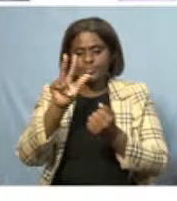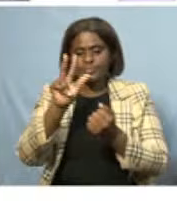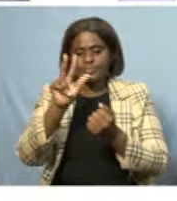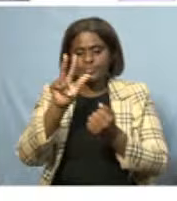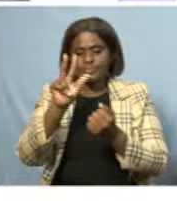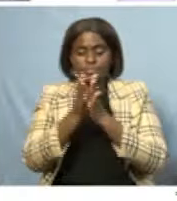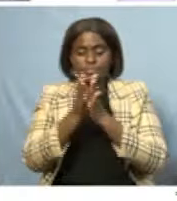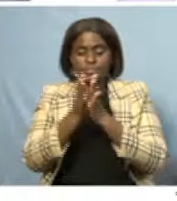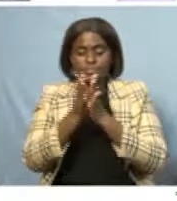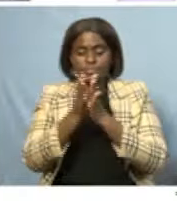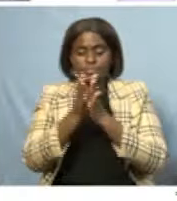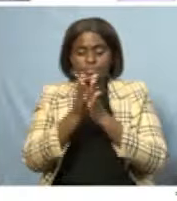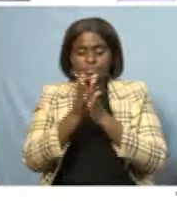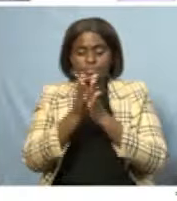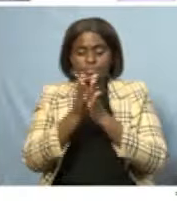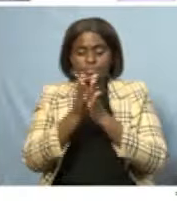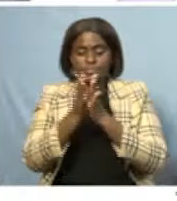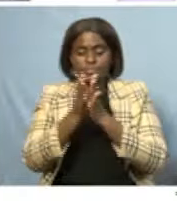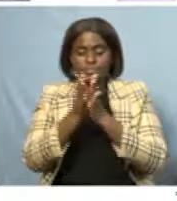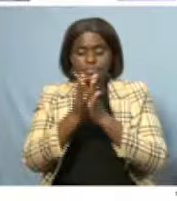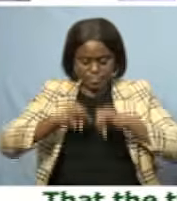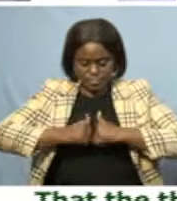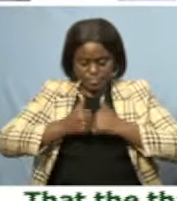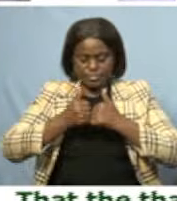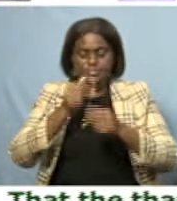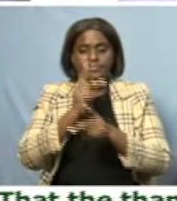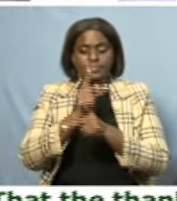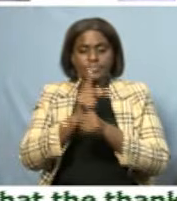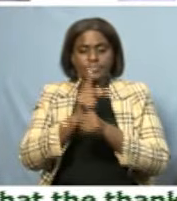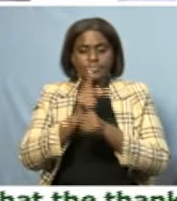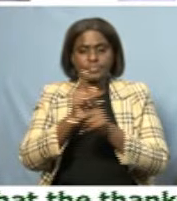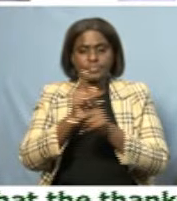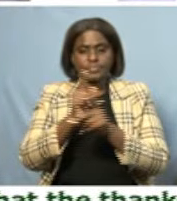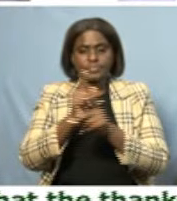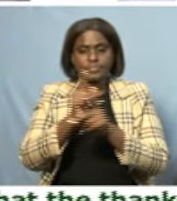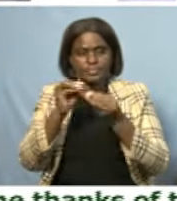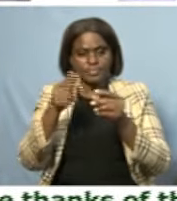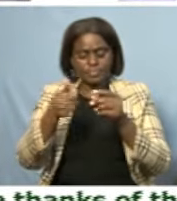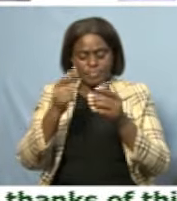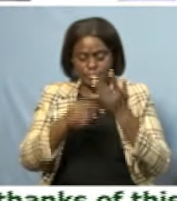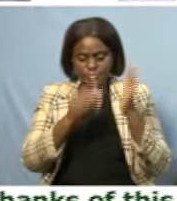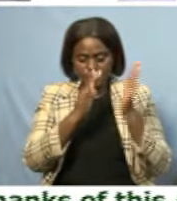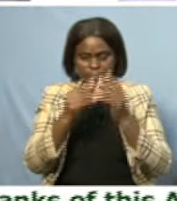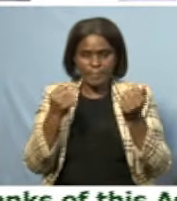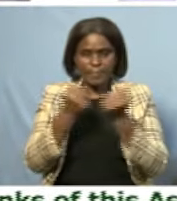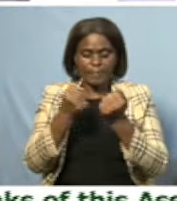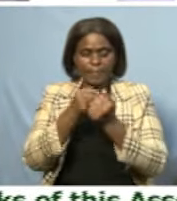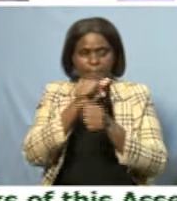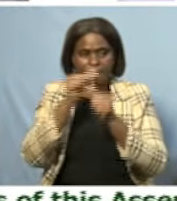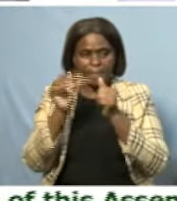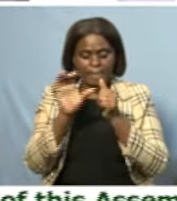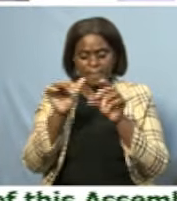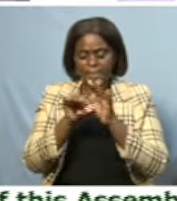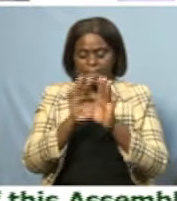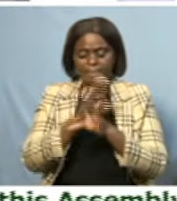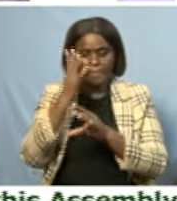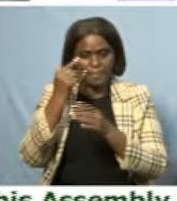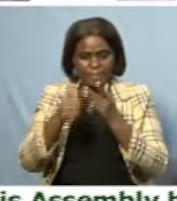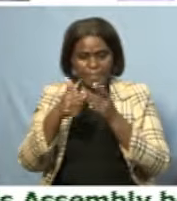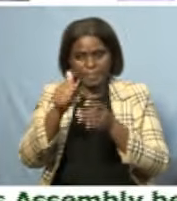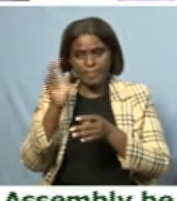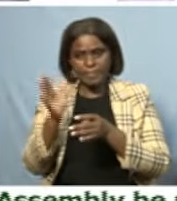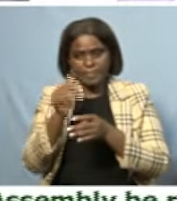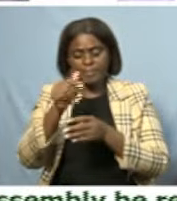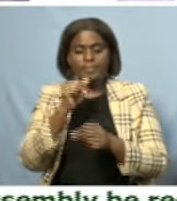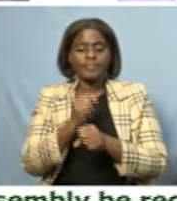become more and more self-sustaining and grow as it supports the agricultural sector in Zambia. That's what the UPND